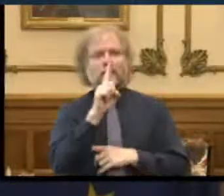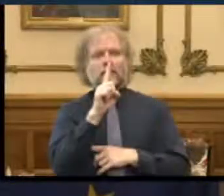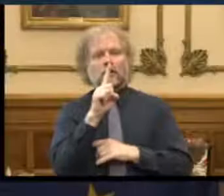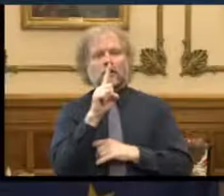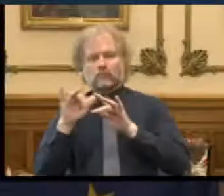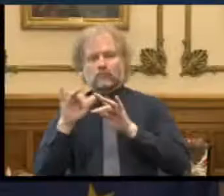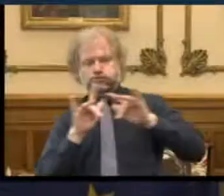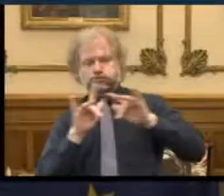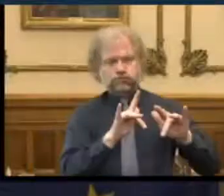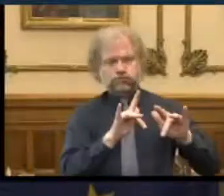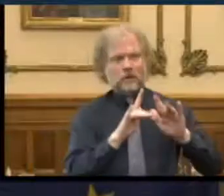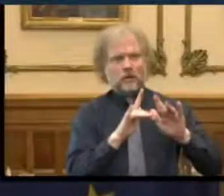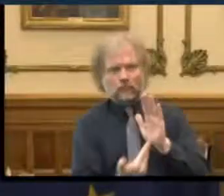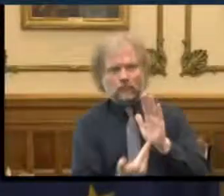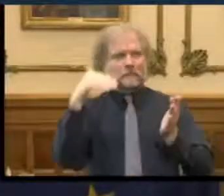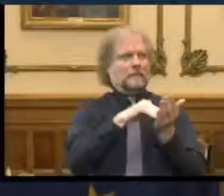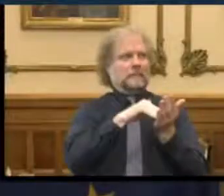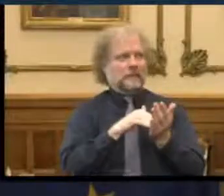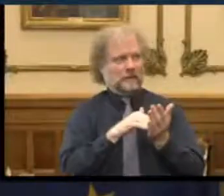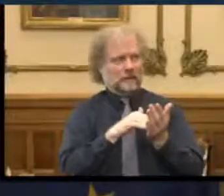repeat, rinse and repeat.